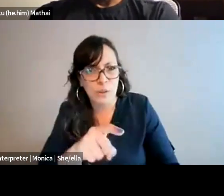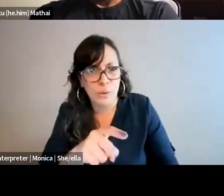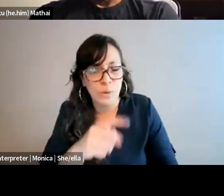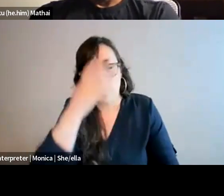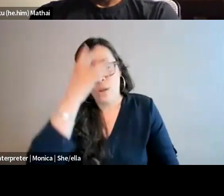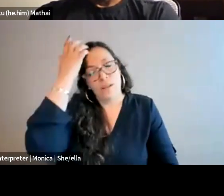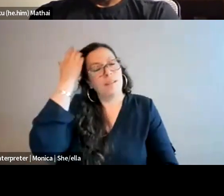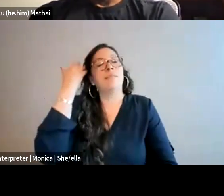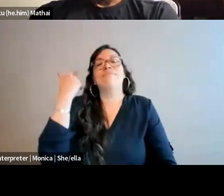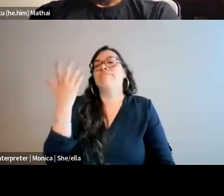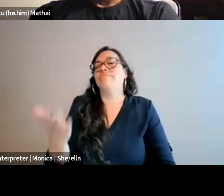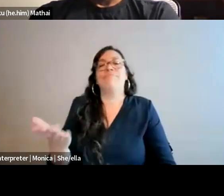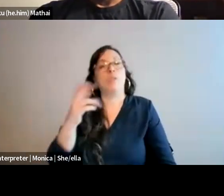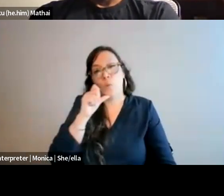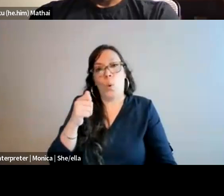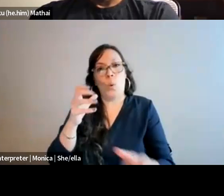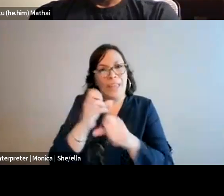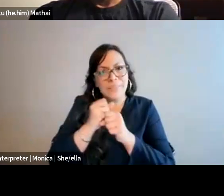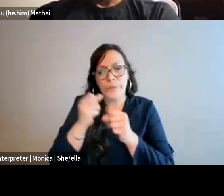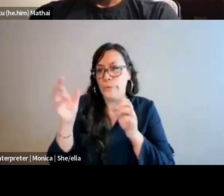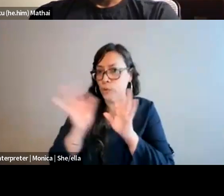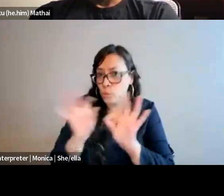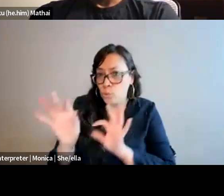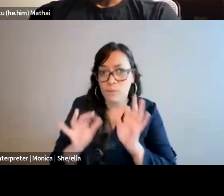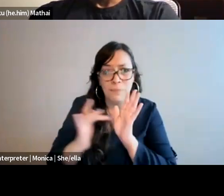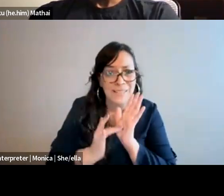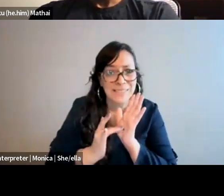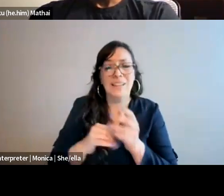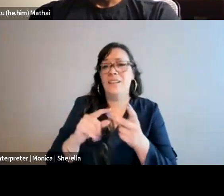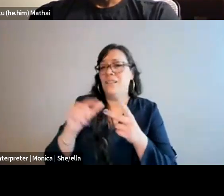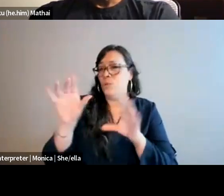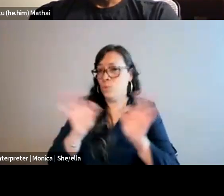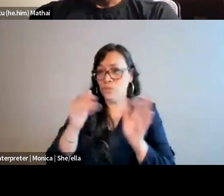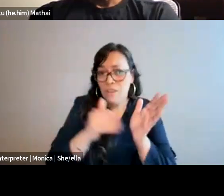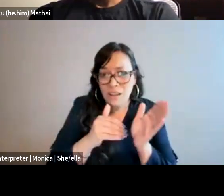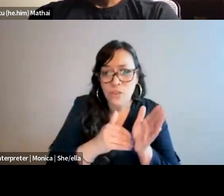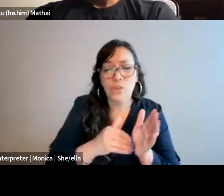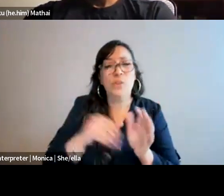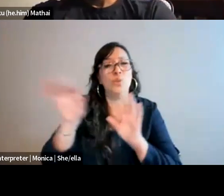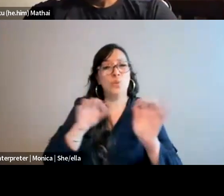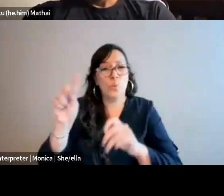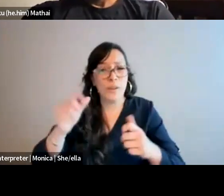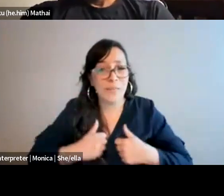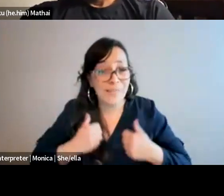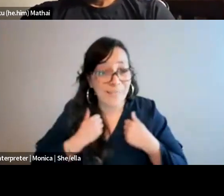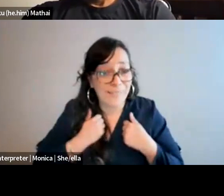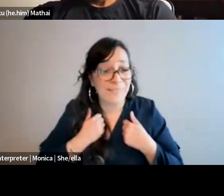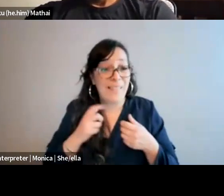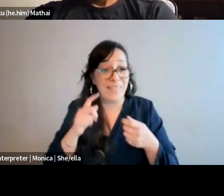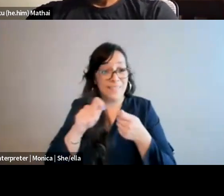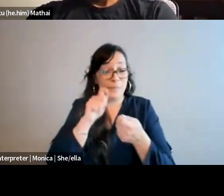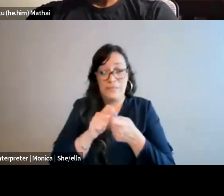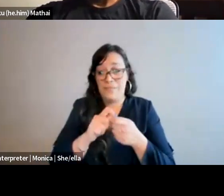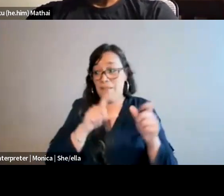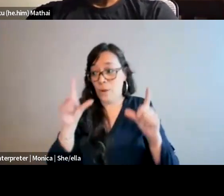So again, you don't get to choose your medication. You don't get to choose your provider. You don't get to choose where you live. And even with this particular framework or